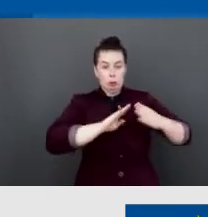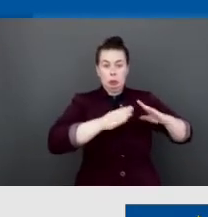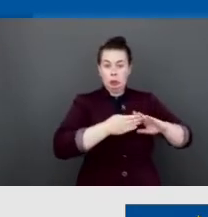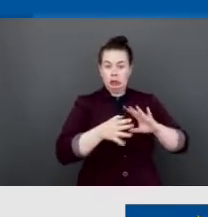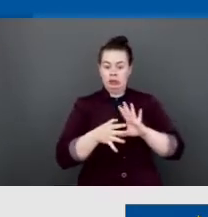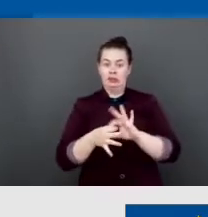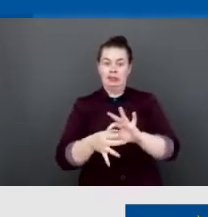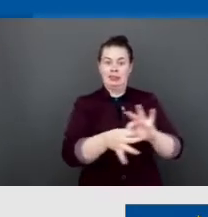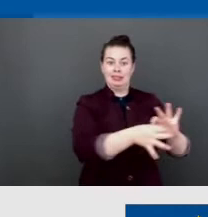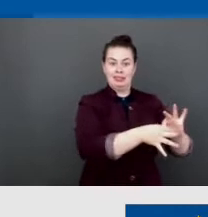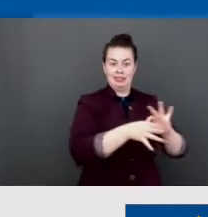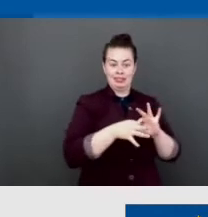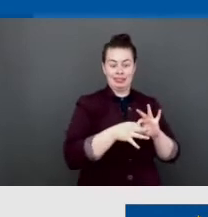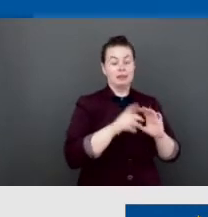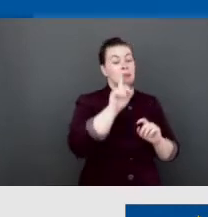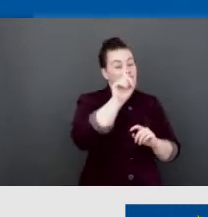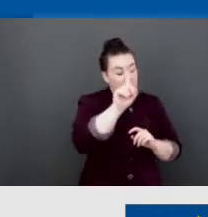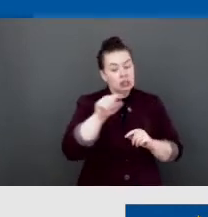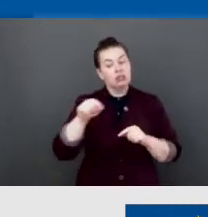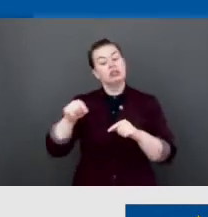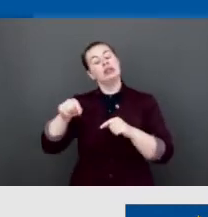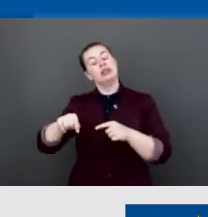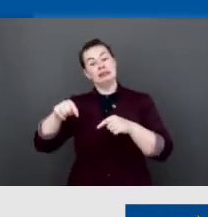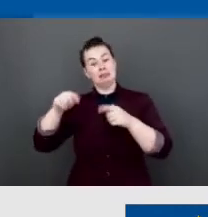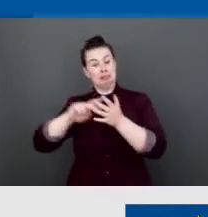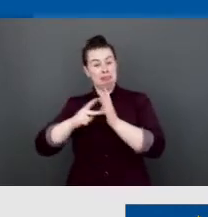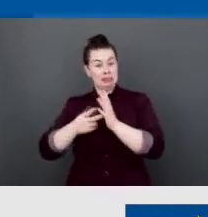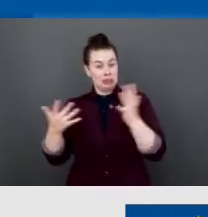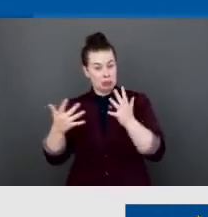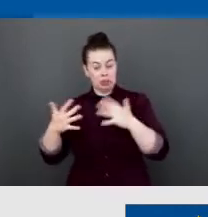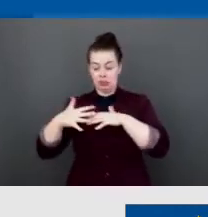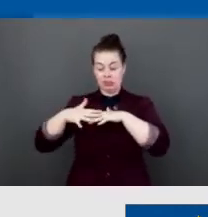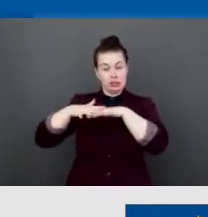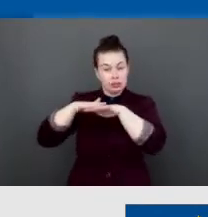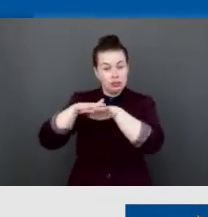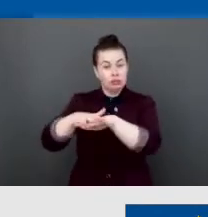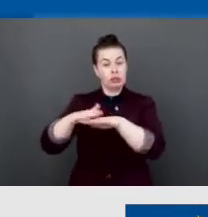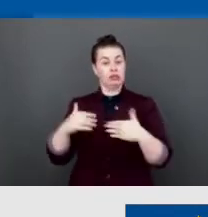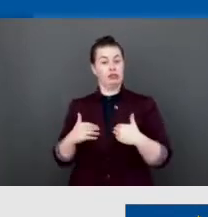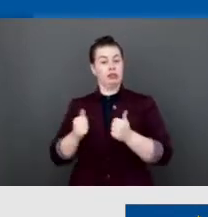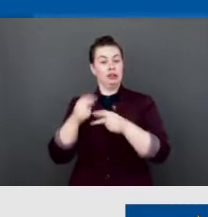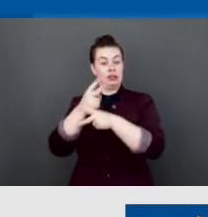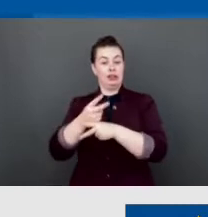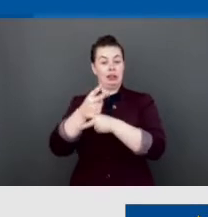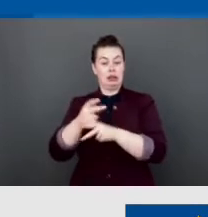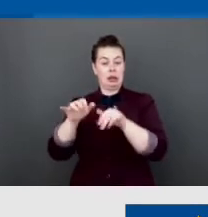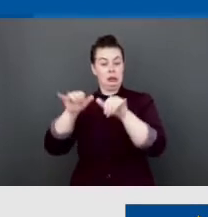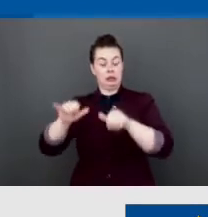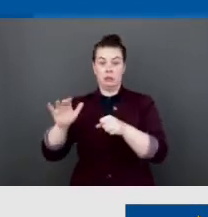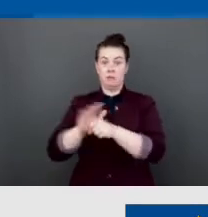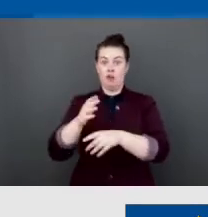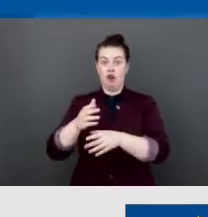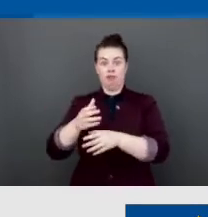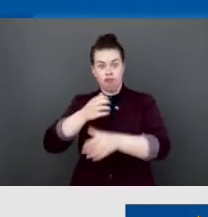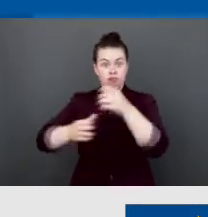others. On the other hand, the number also means that Portuguese integrated care model is not replacing the